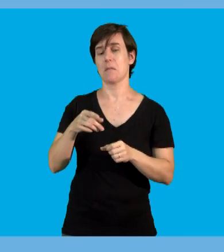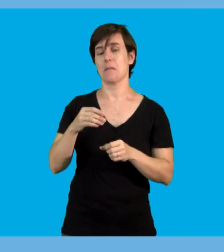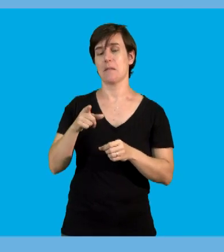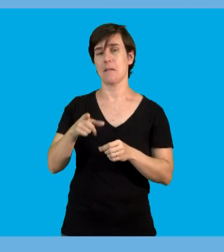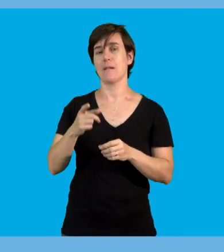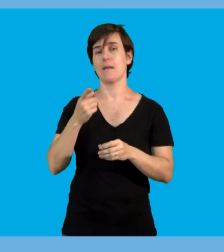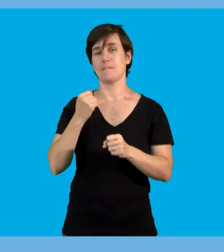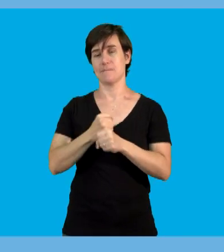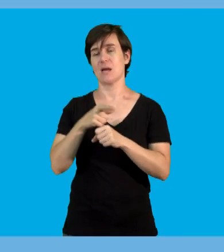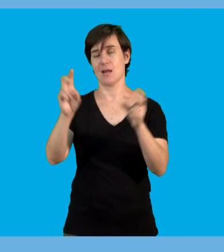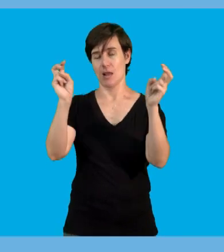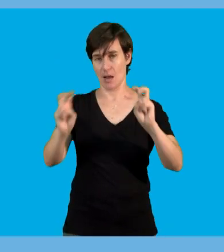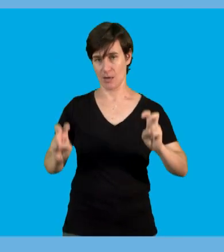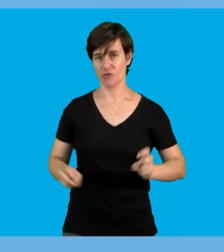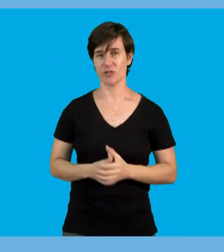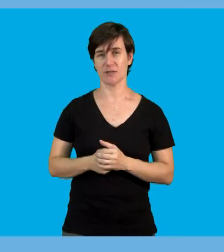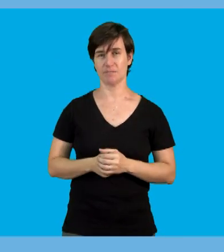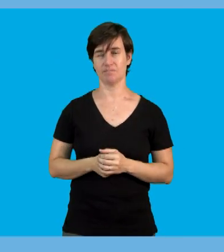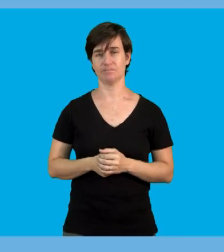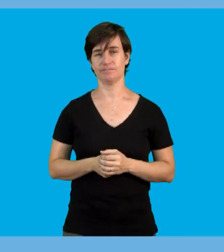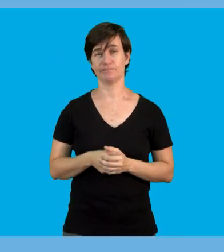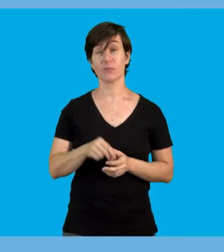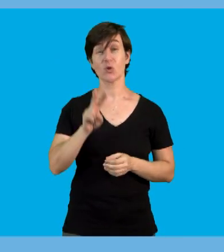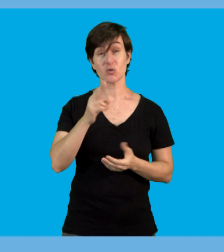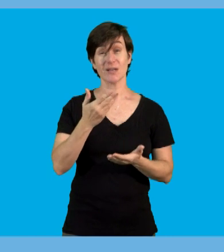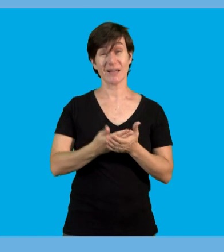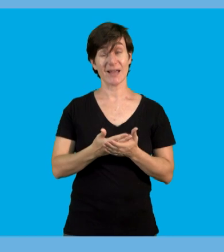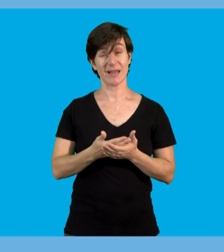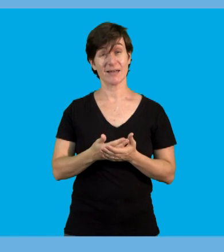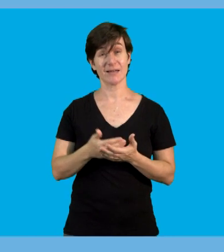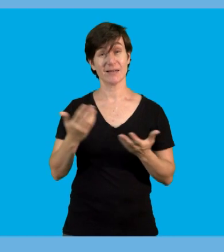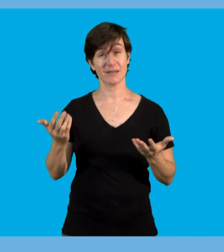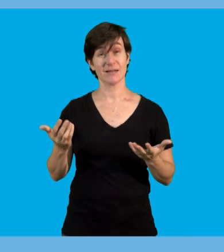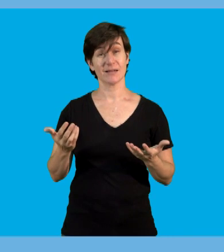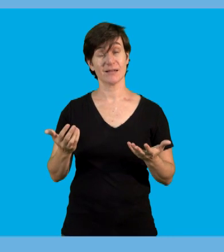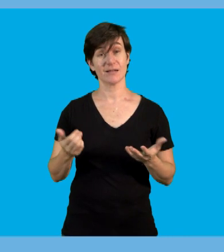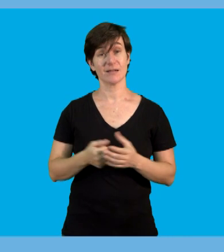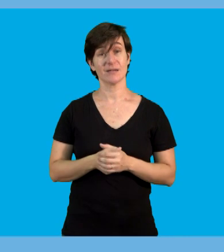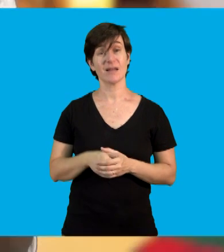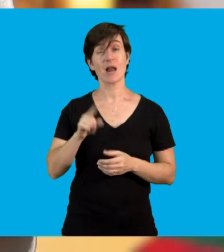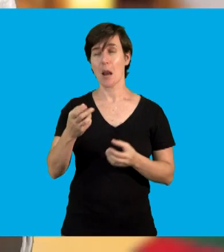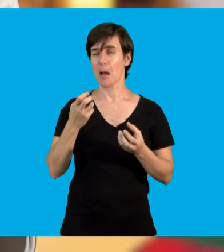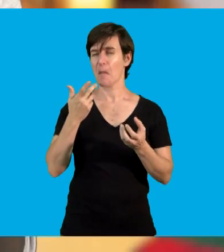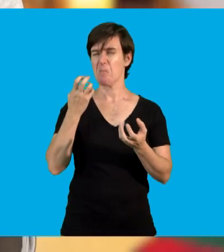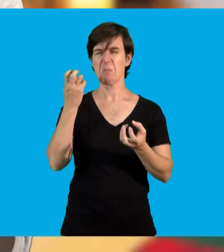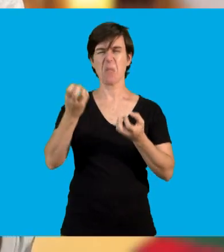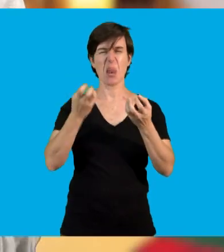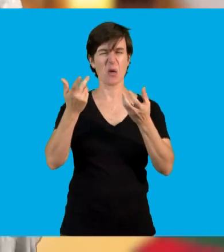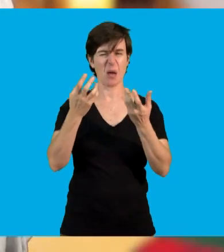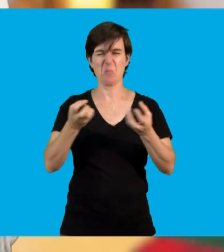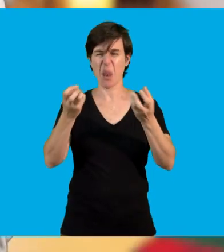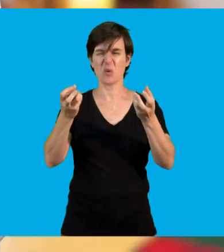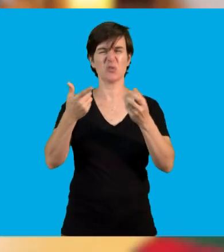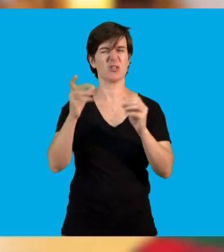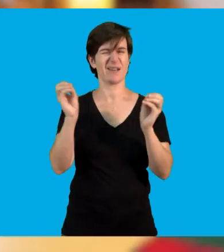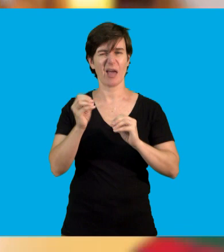this way electricity is going to be generated. And as you can see, there is no fuel that was used, and therefore no pollution